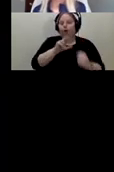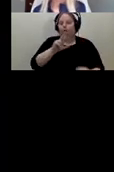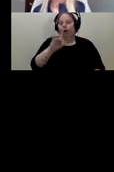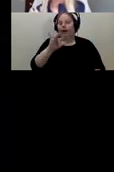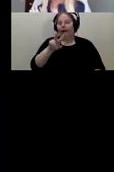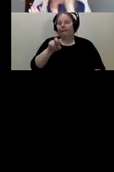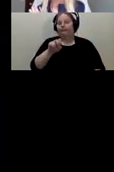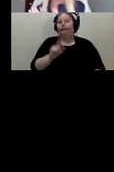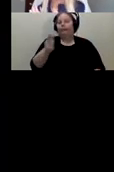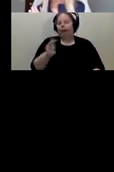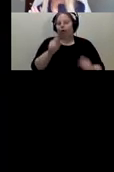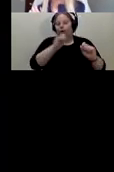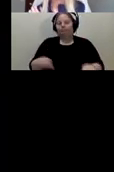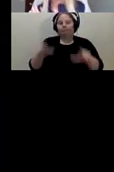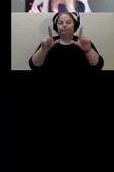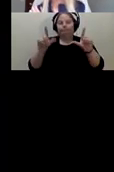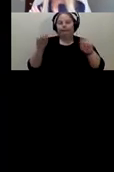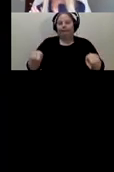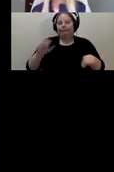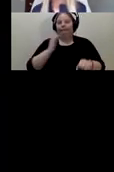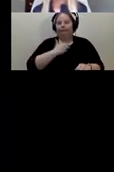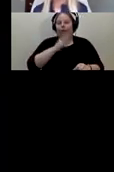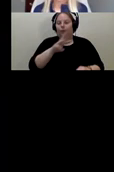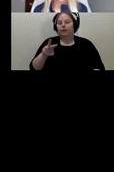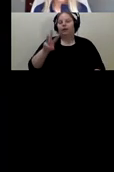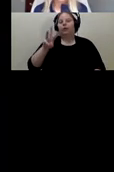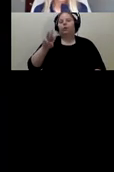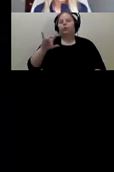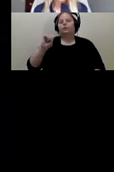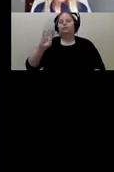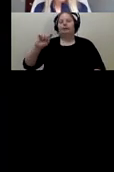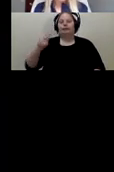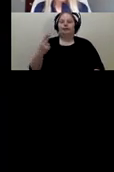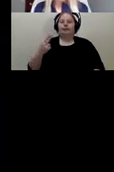later on the WISTECH AT Council YouTube page.